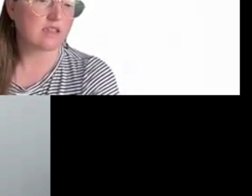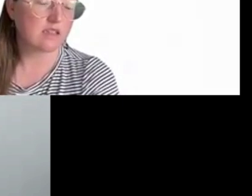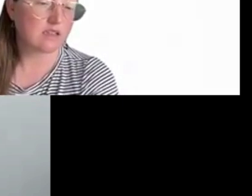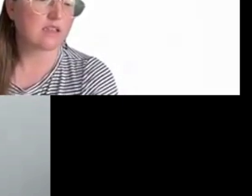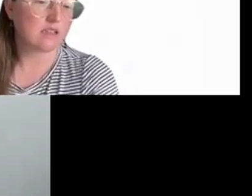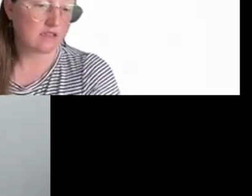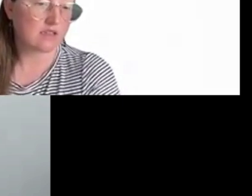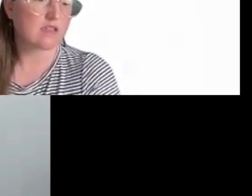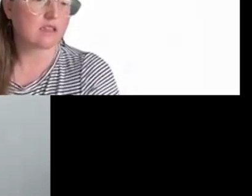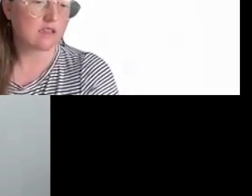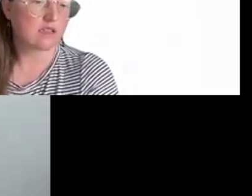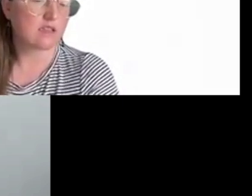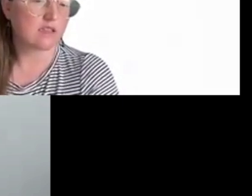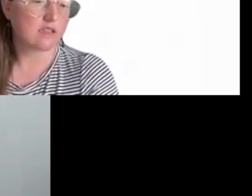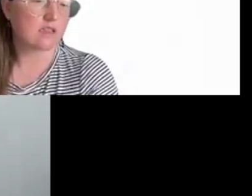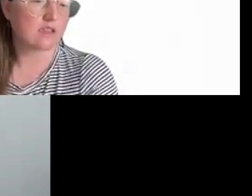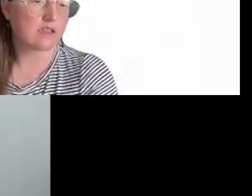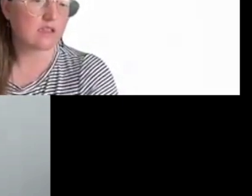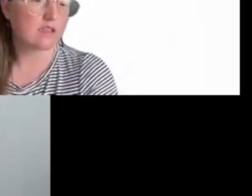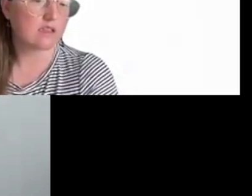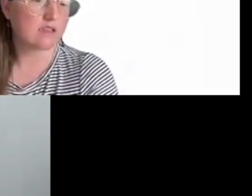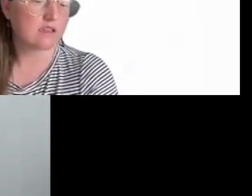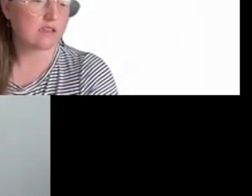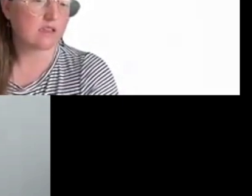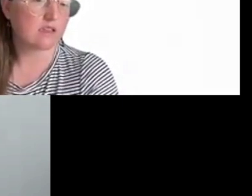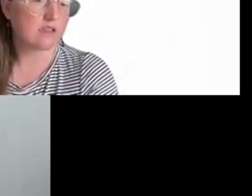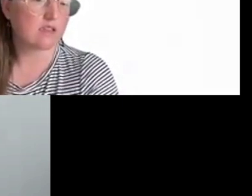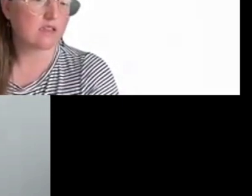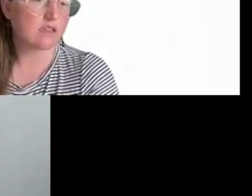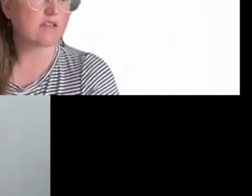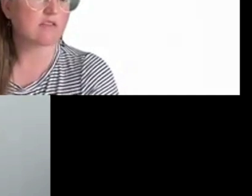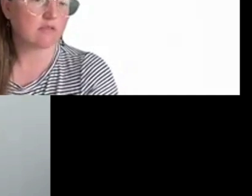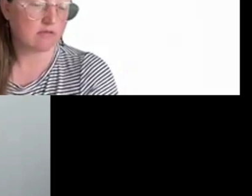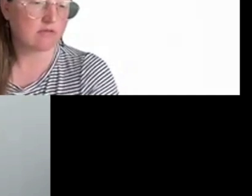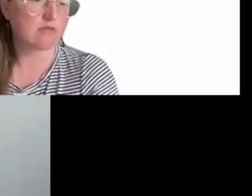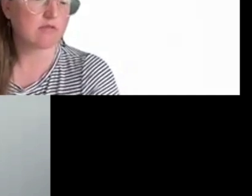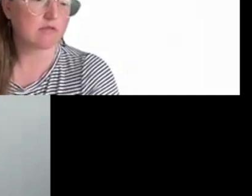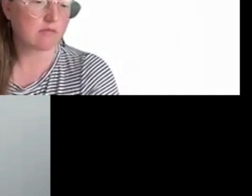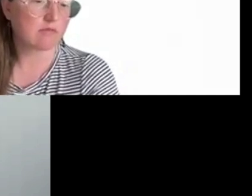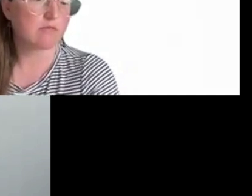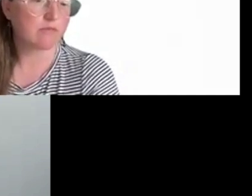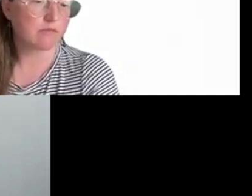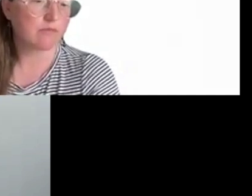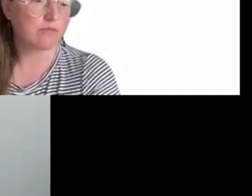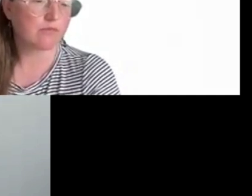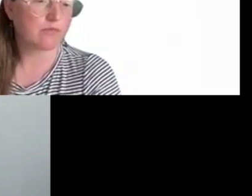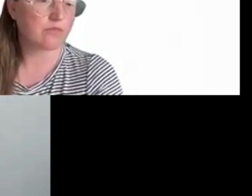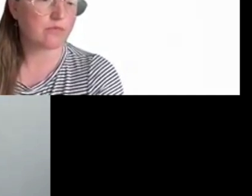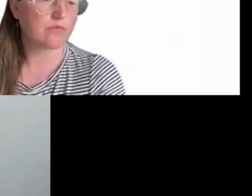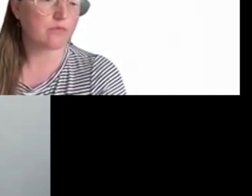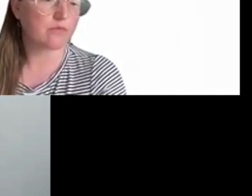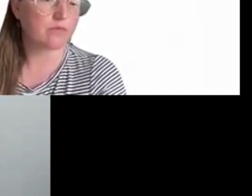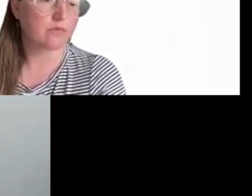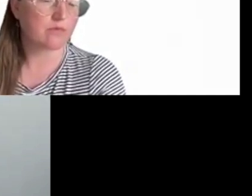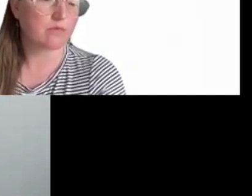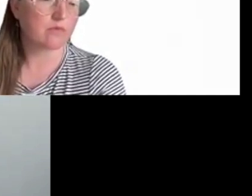to do this with us today, or go volunteer at your food bank, go volunteer here, do different things in